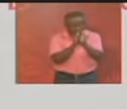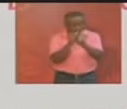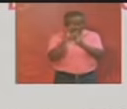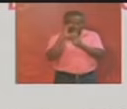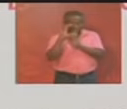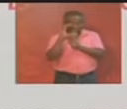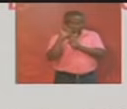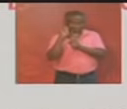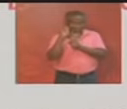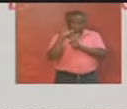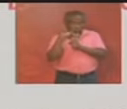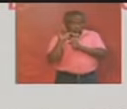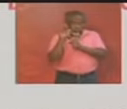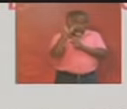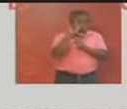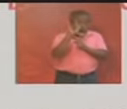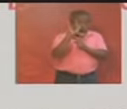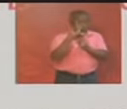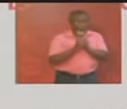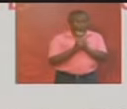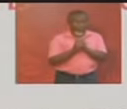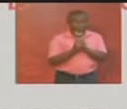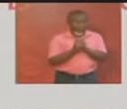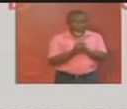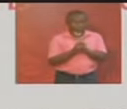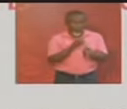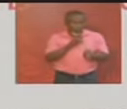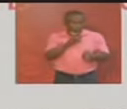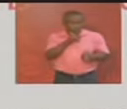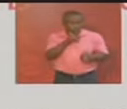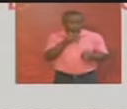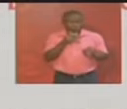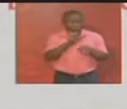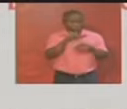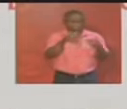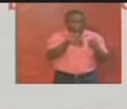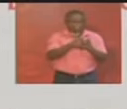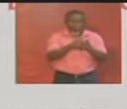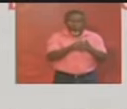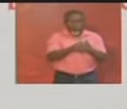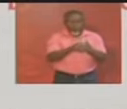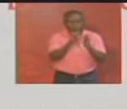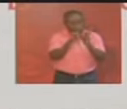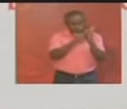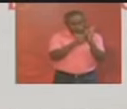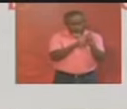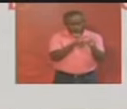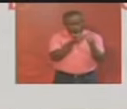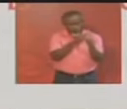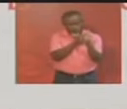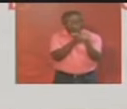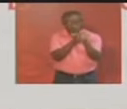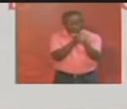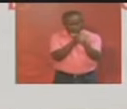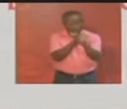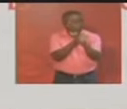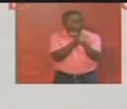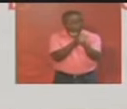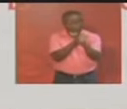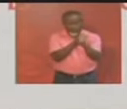and Tobago in ensuring that all COVID-19 mitigation measures are in place. That is in terms